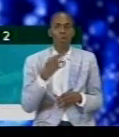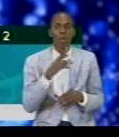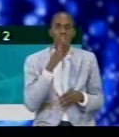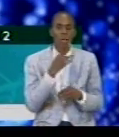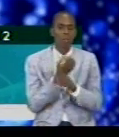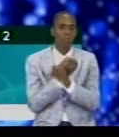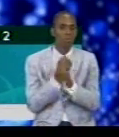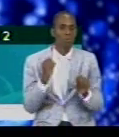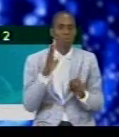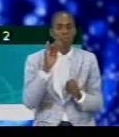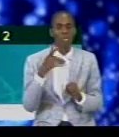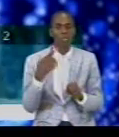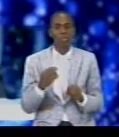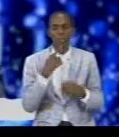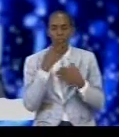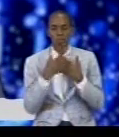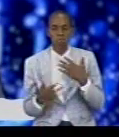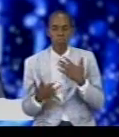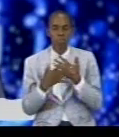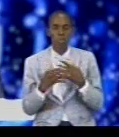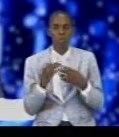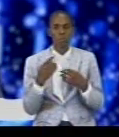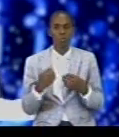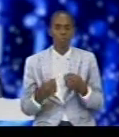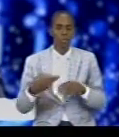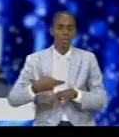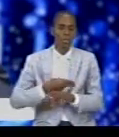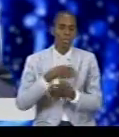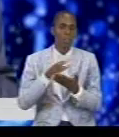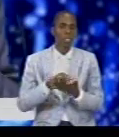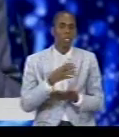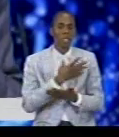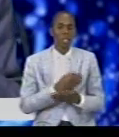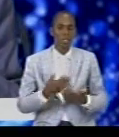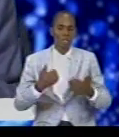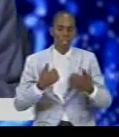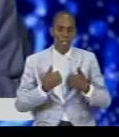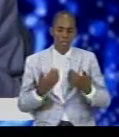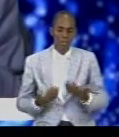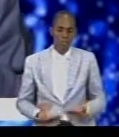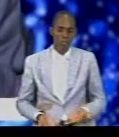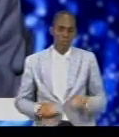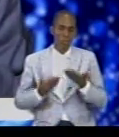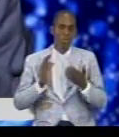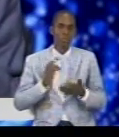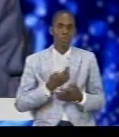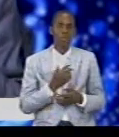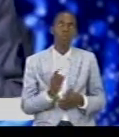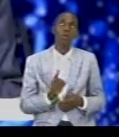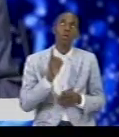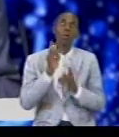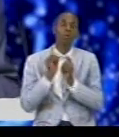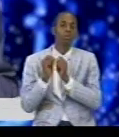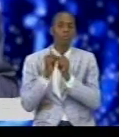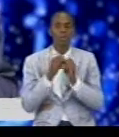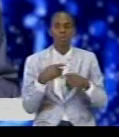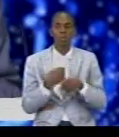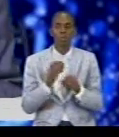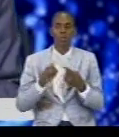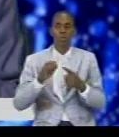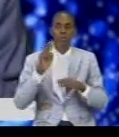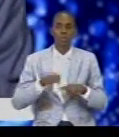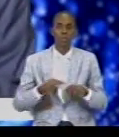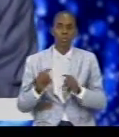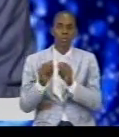blood of the Lamb, and has raised us up together and made us all sit together in heavenly places